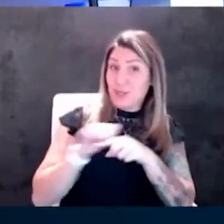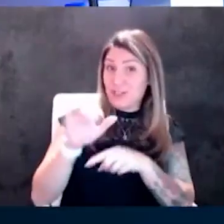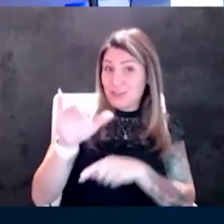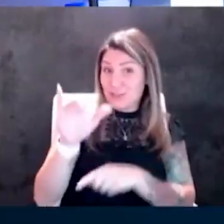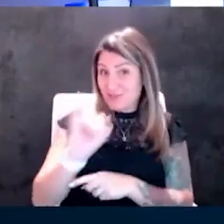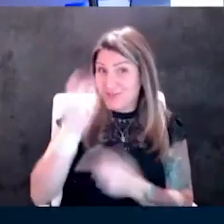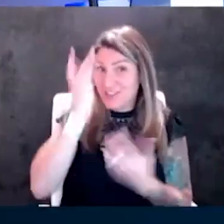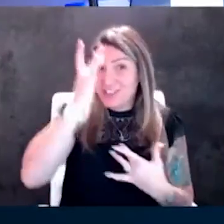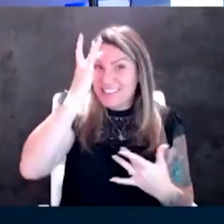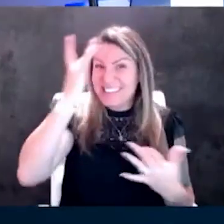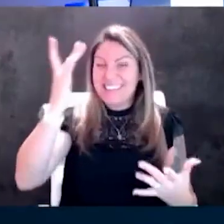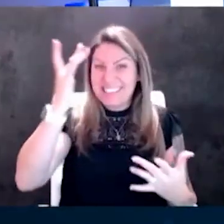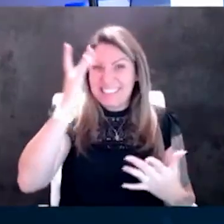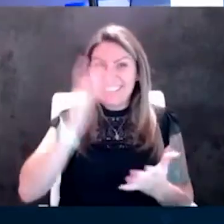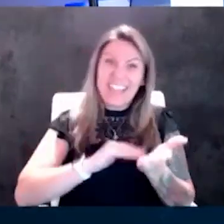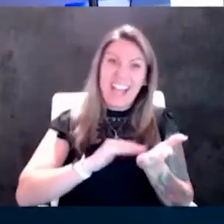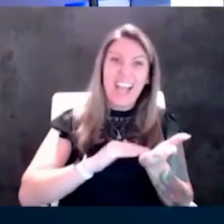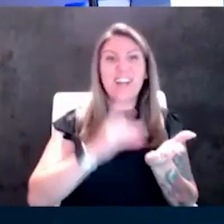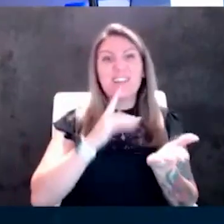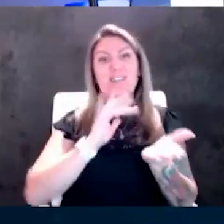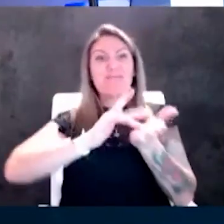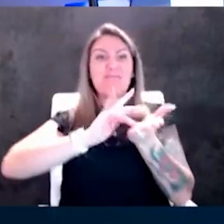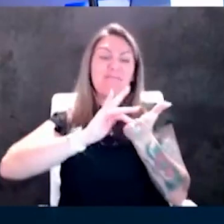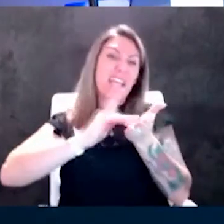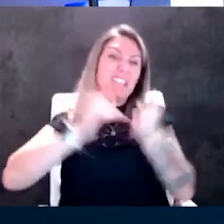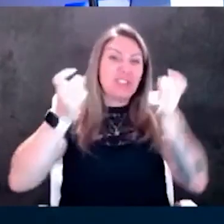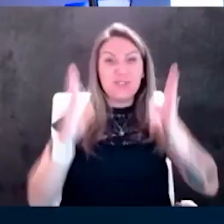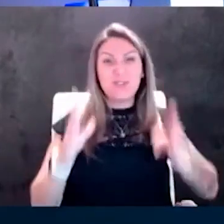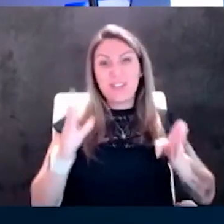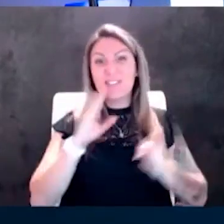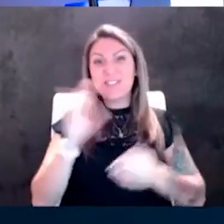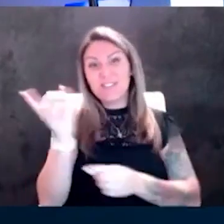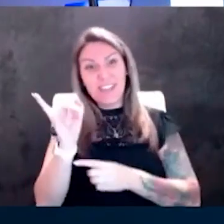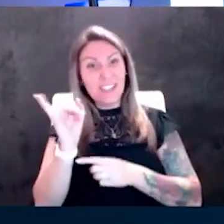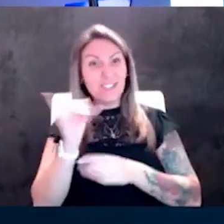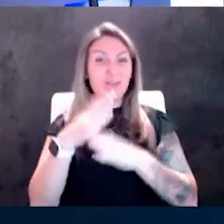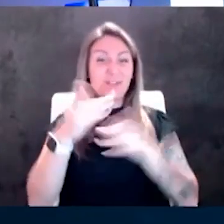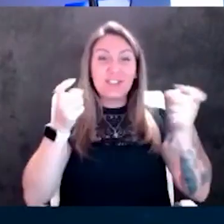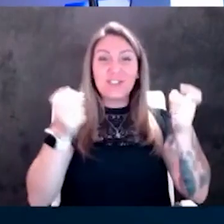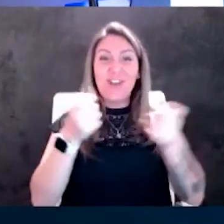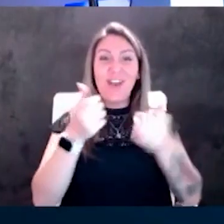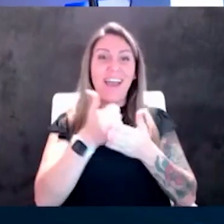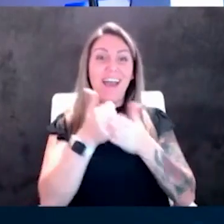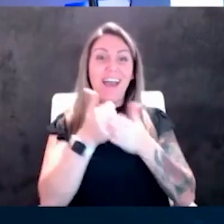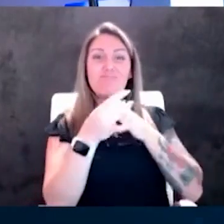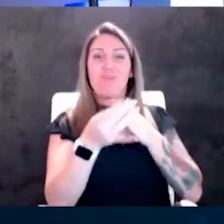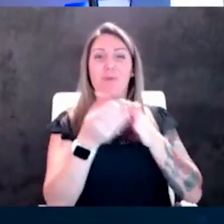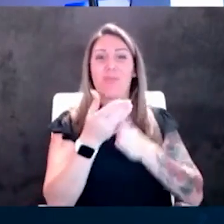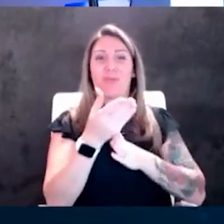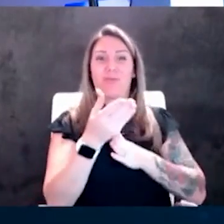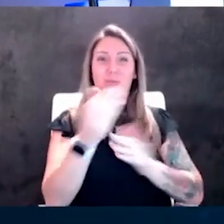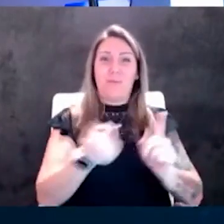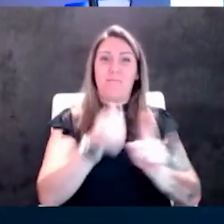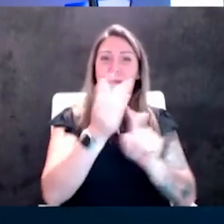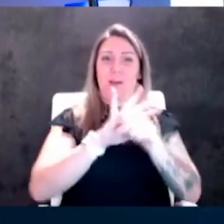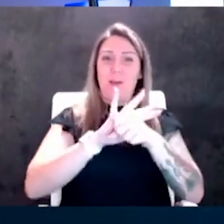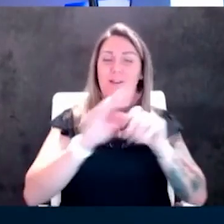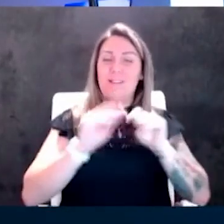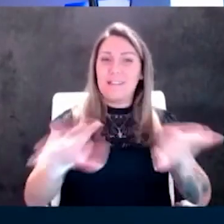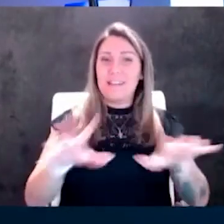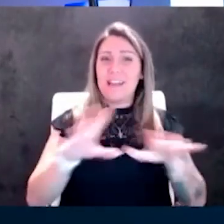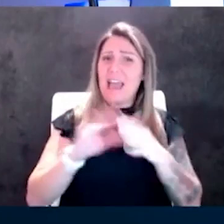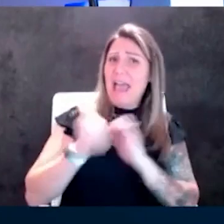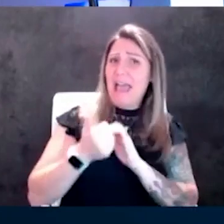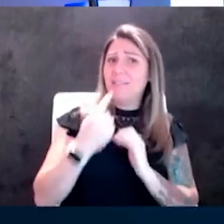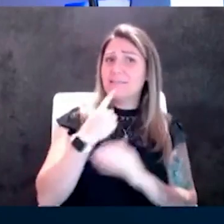you're a medical director of infection prevention control, you've helped lead us through this pandemic. Talk to us a little bit about how do we say no to patients, and what are